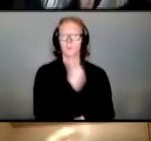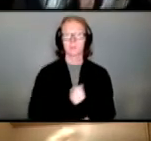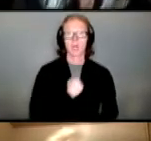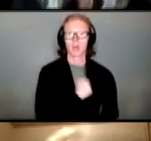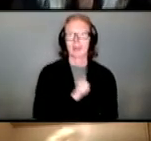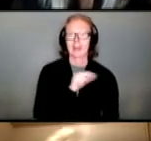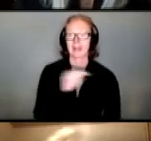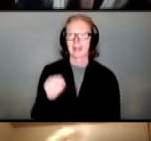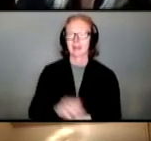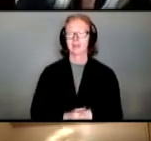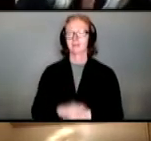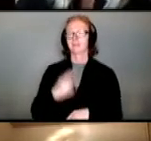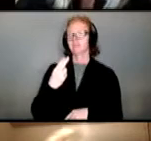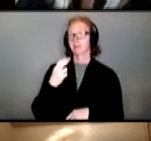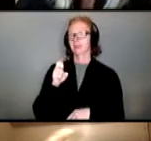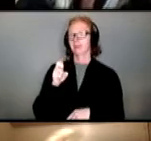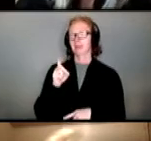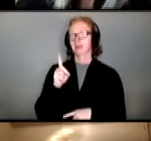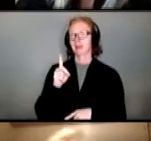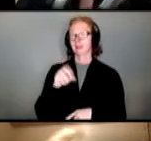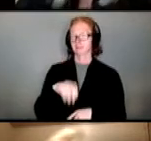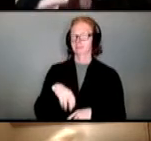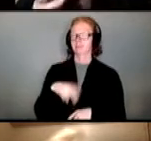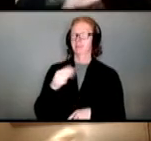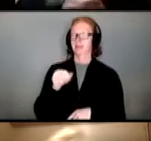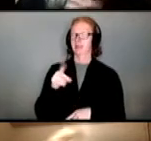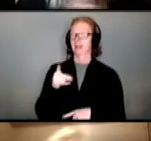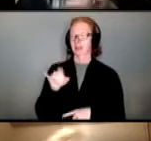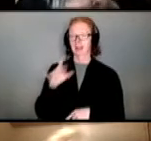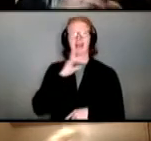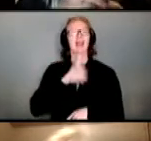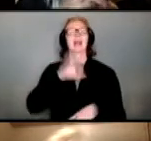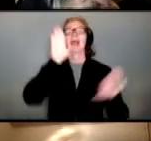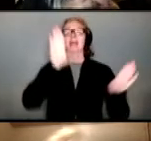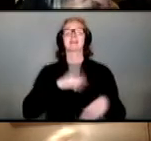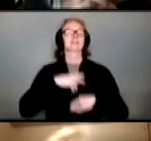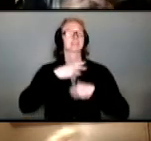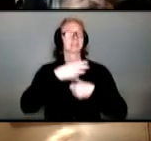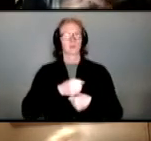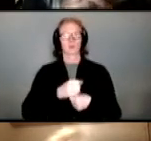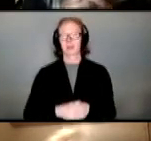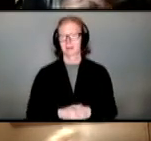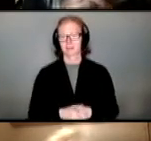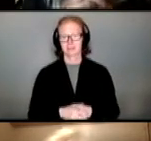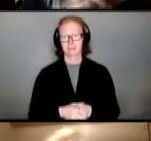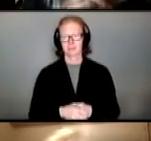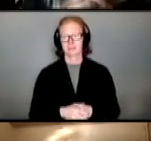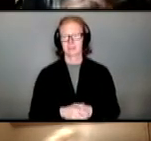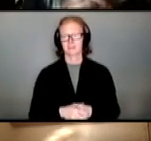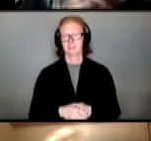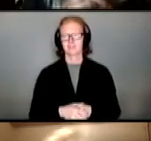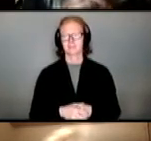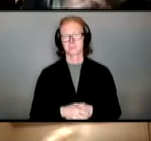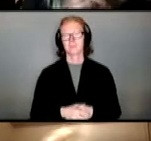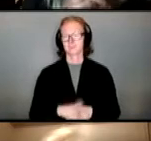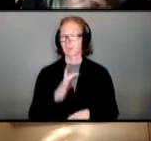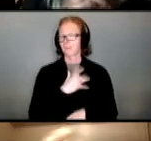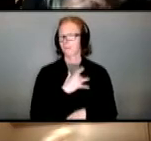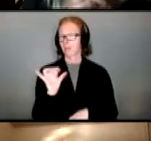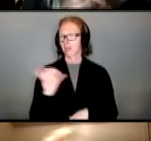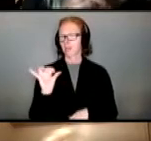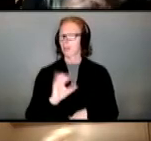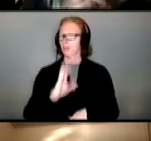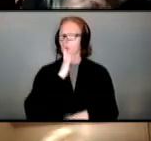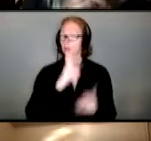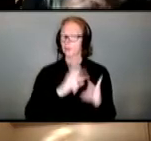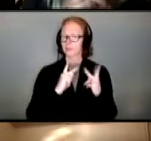just really quickly in response to Celeste, excellent summary, thank you. And I think a great place to start